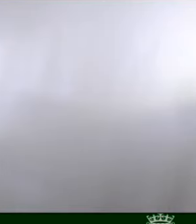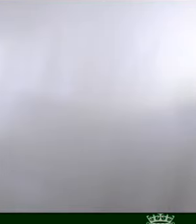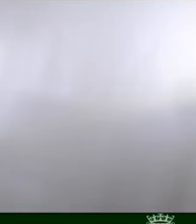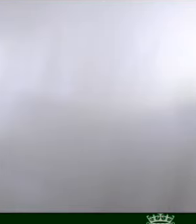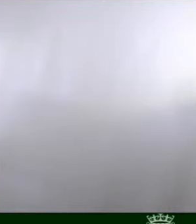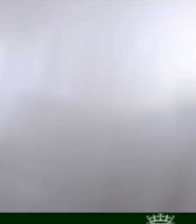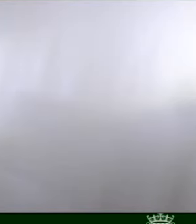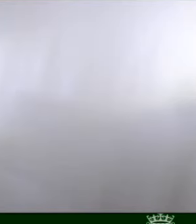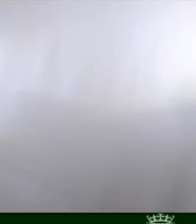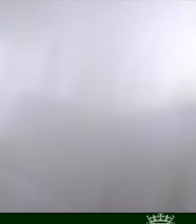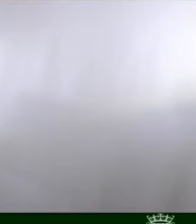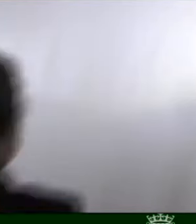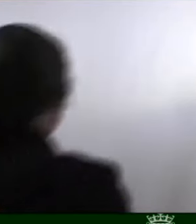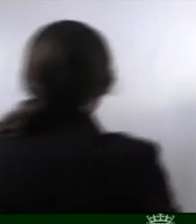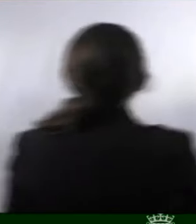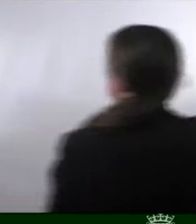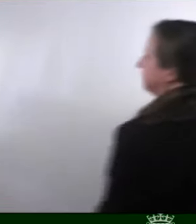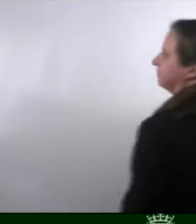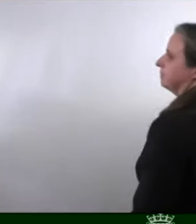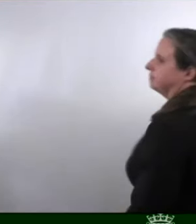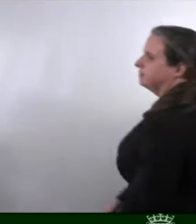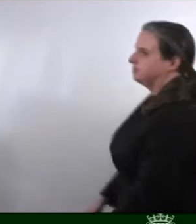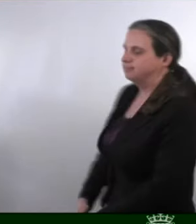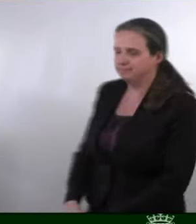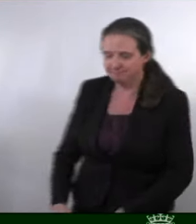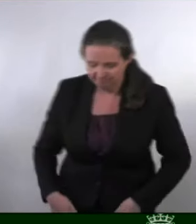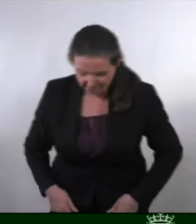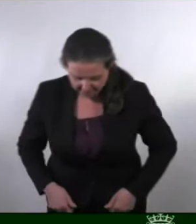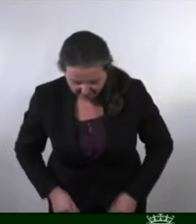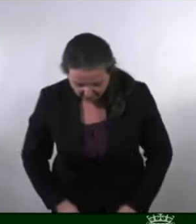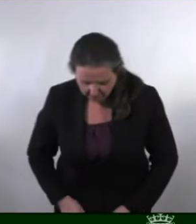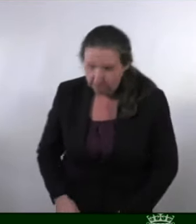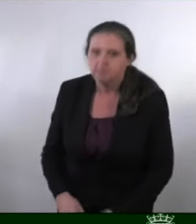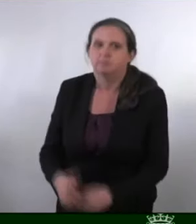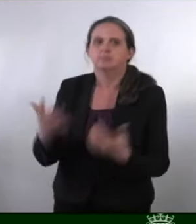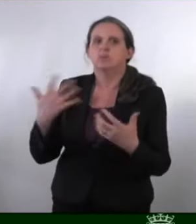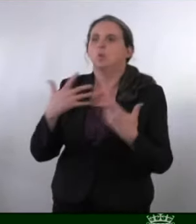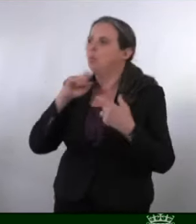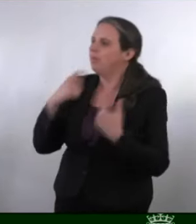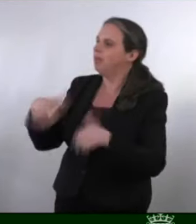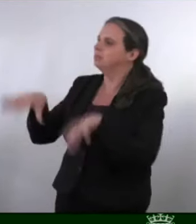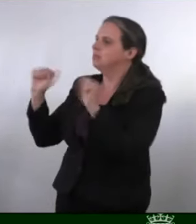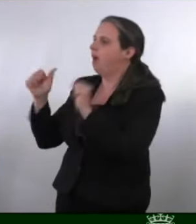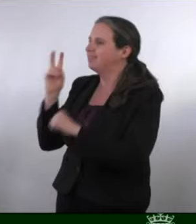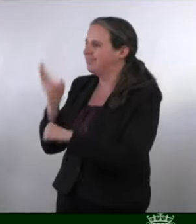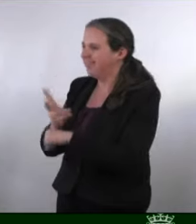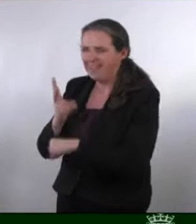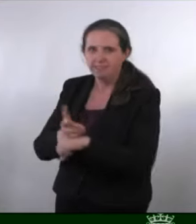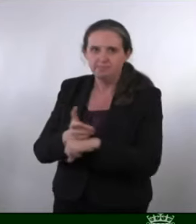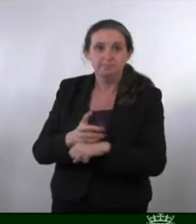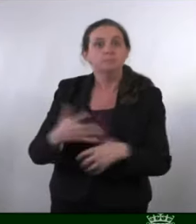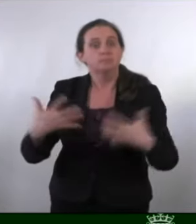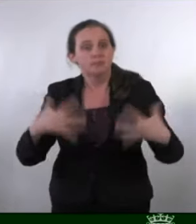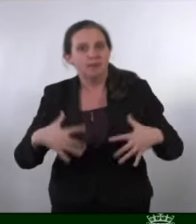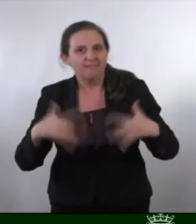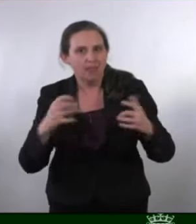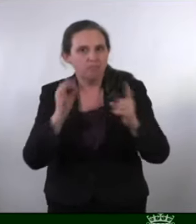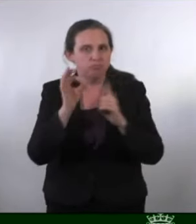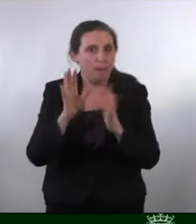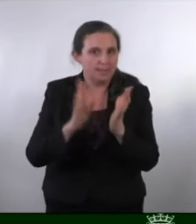Order. We will recommence the statement, and I believe that we have the Prime Minister